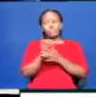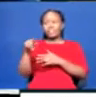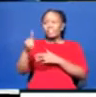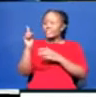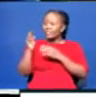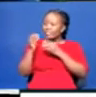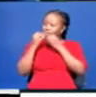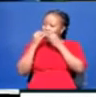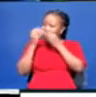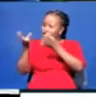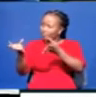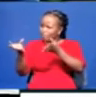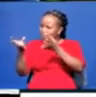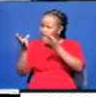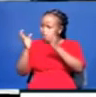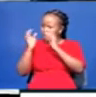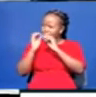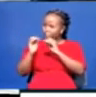is important and critical.